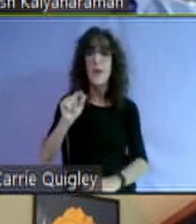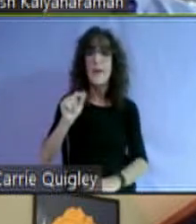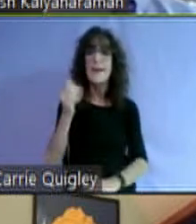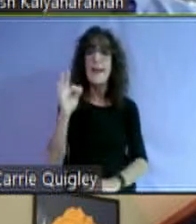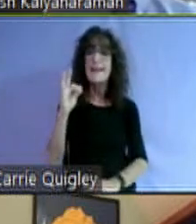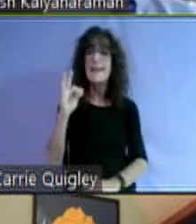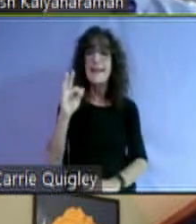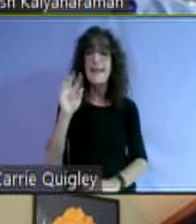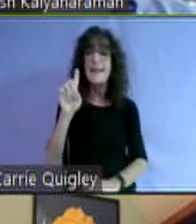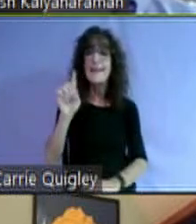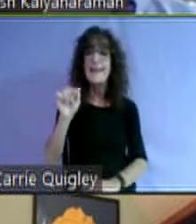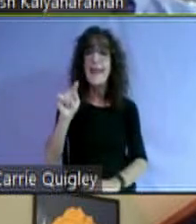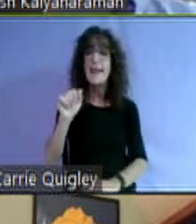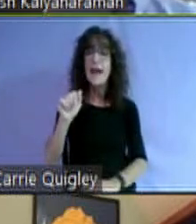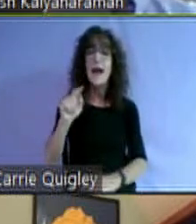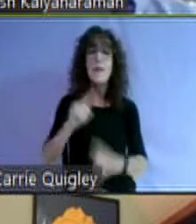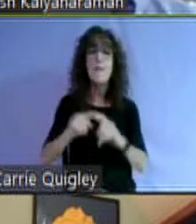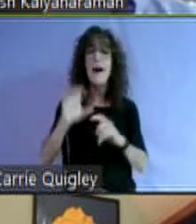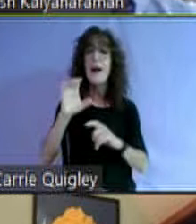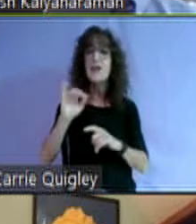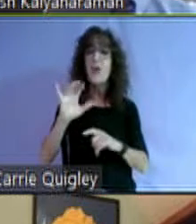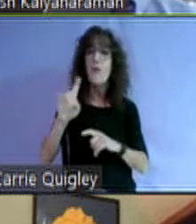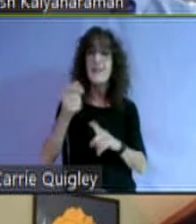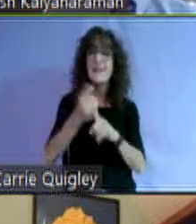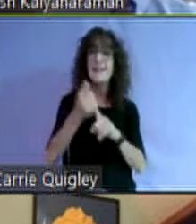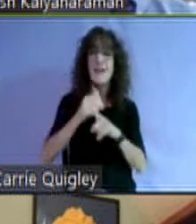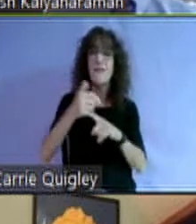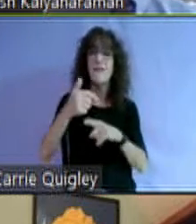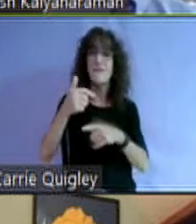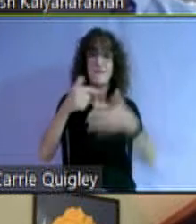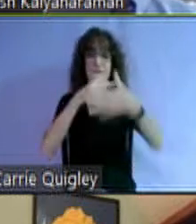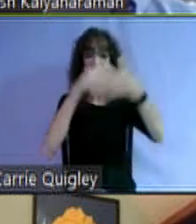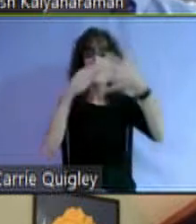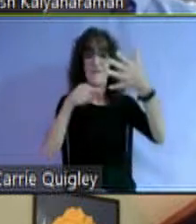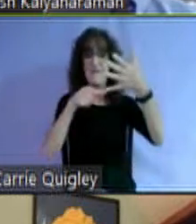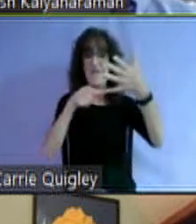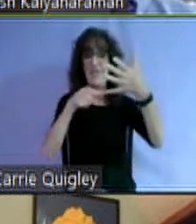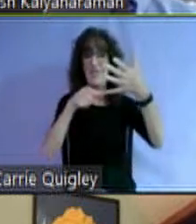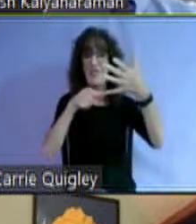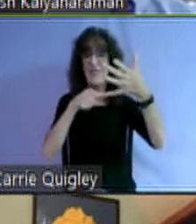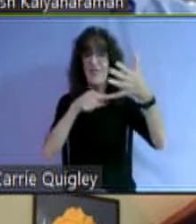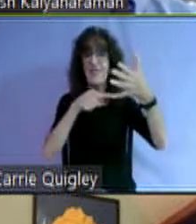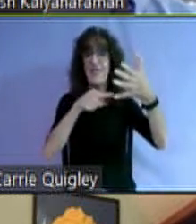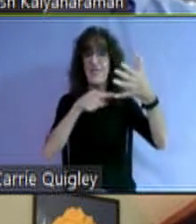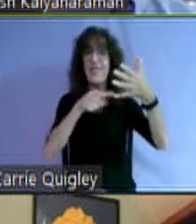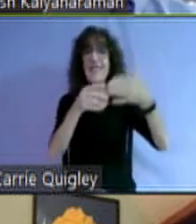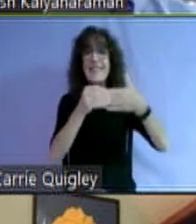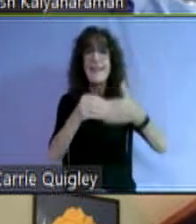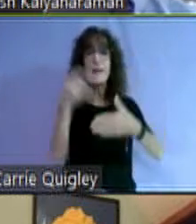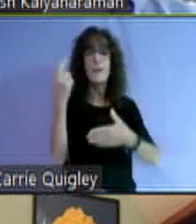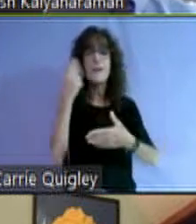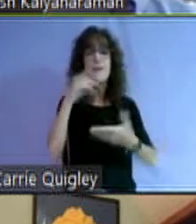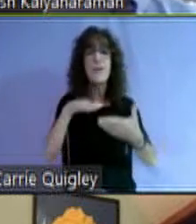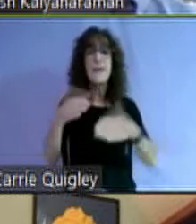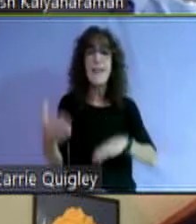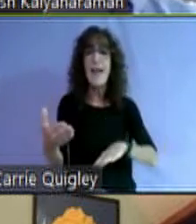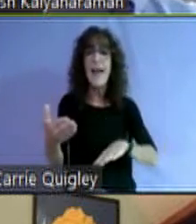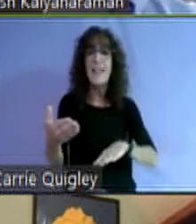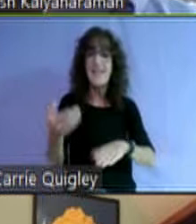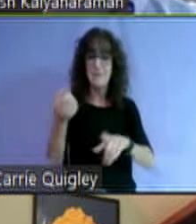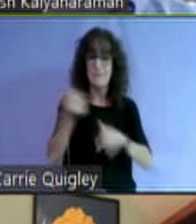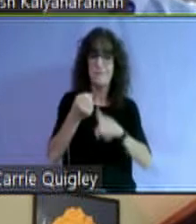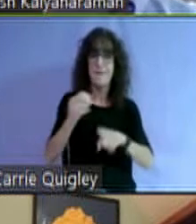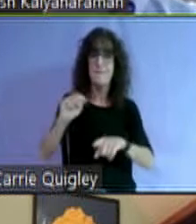that, COVID would be the fifth leading cause of death. And we just came to our county in March, and we still